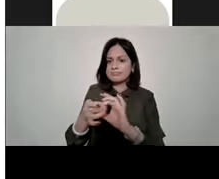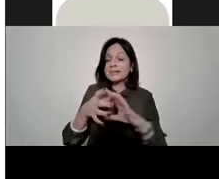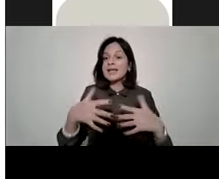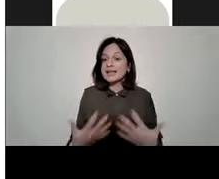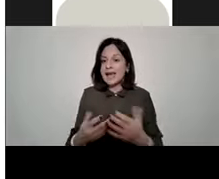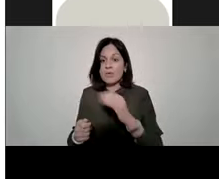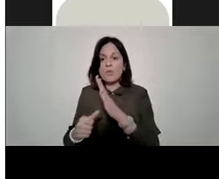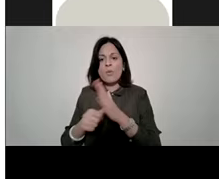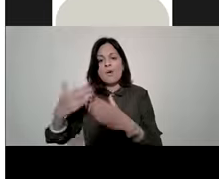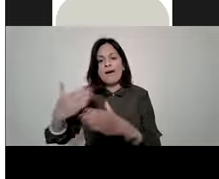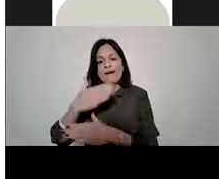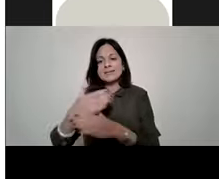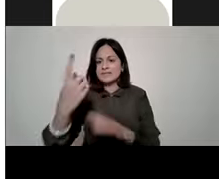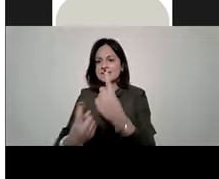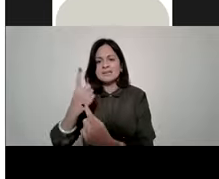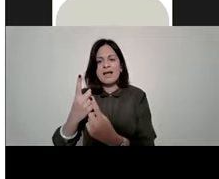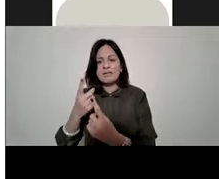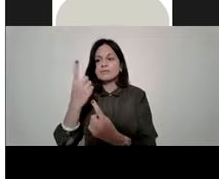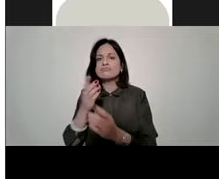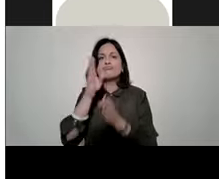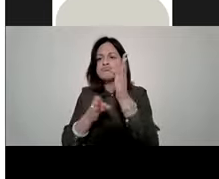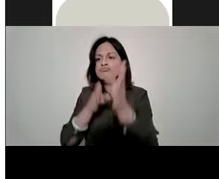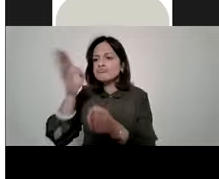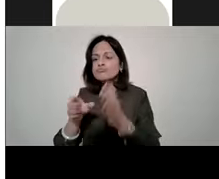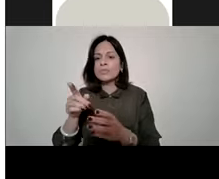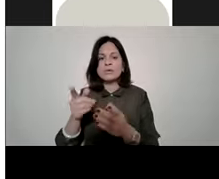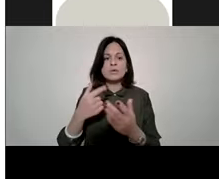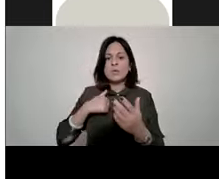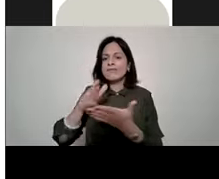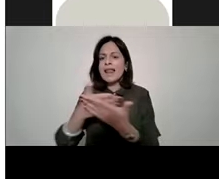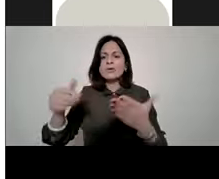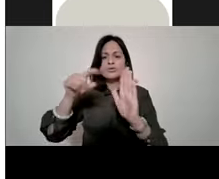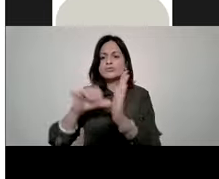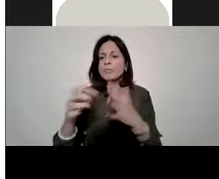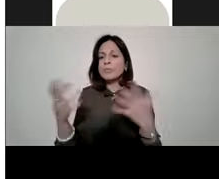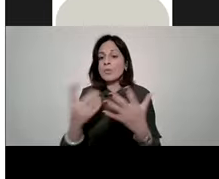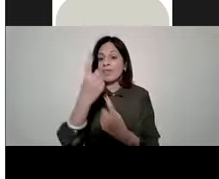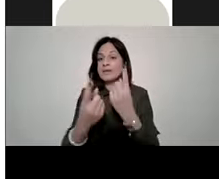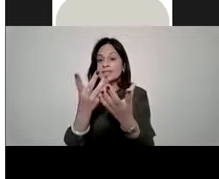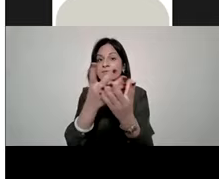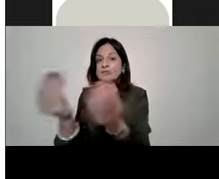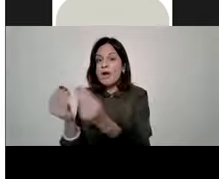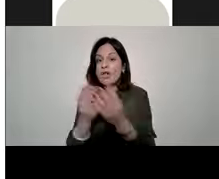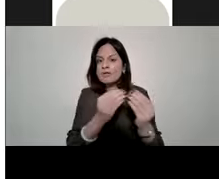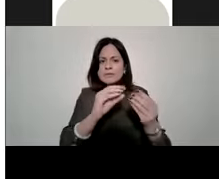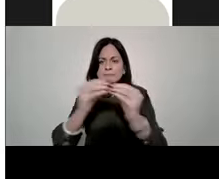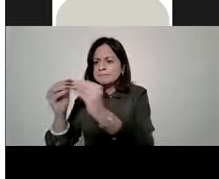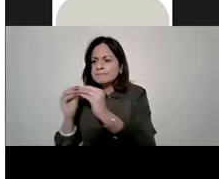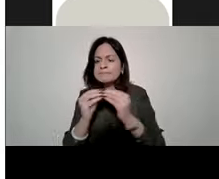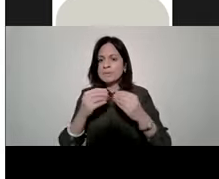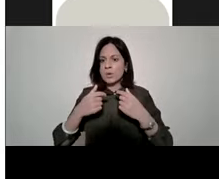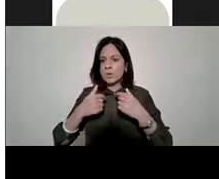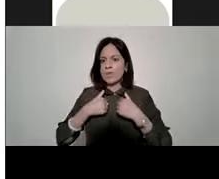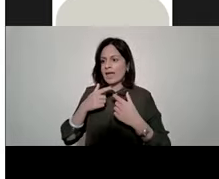proactive intelligent agents who will go out and kind of solve our language problems for us and understand our desires and